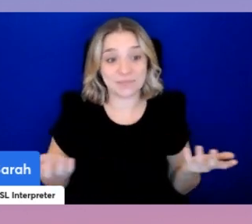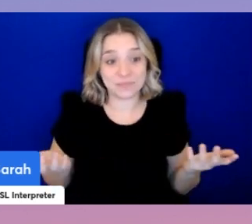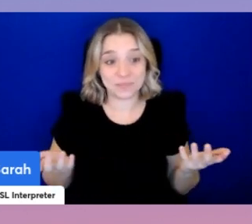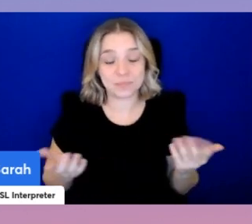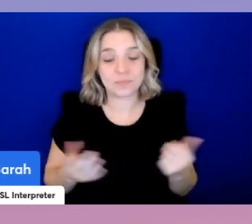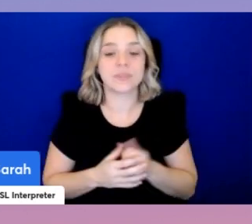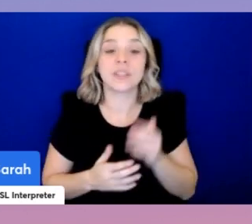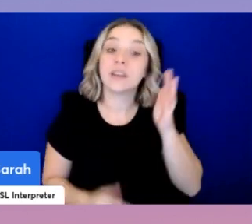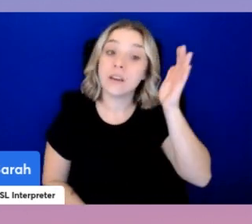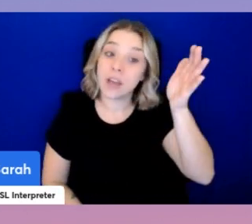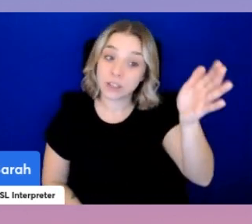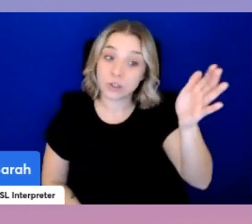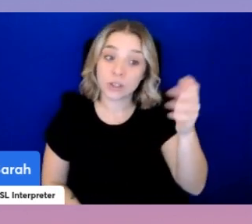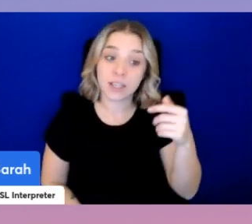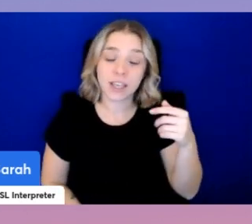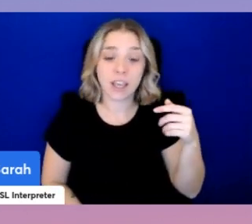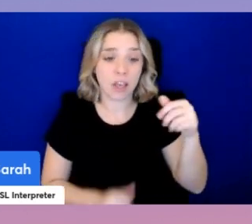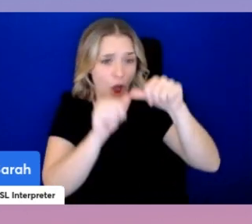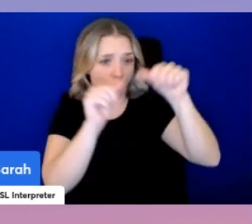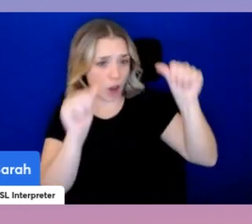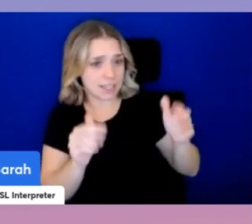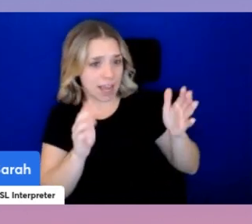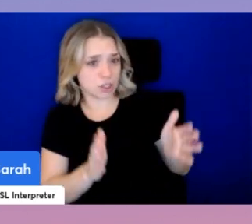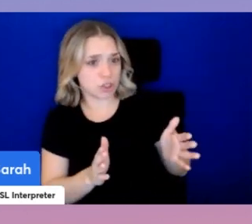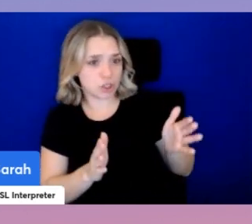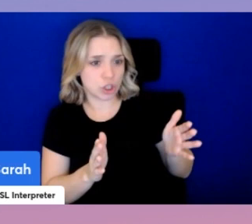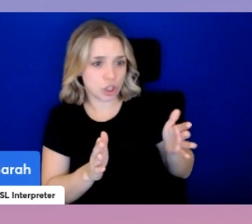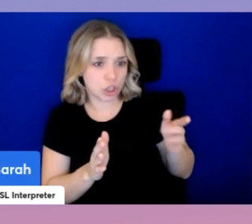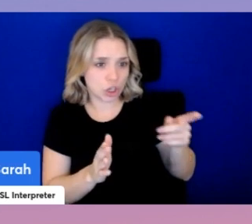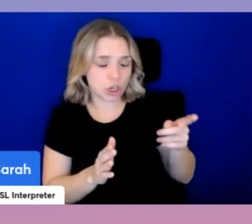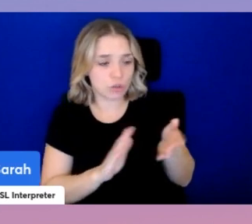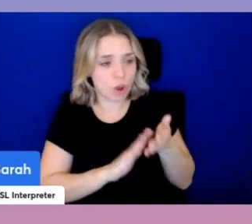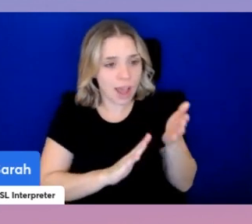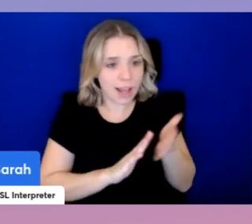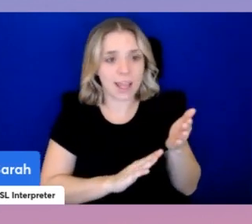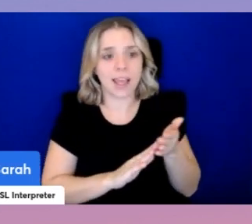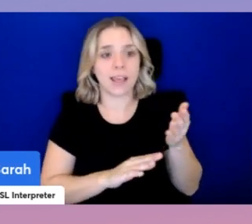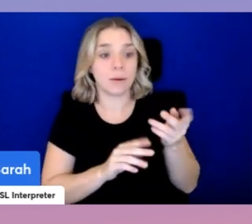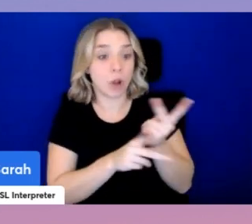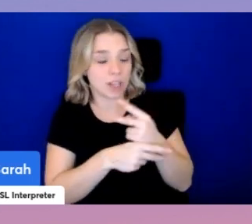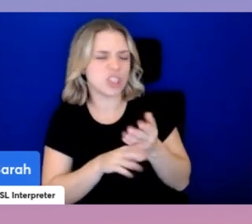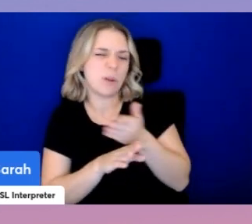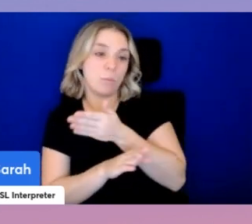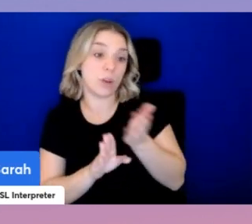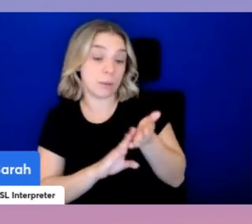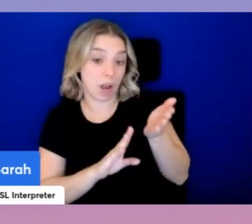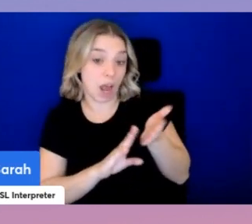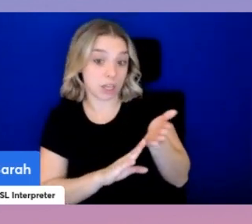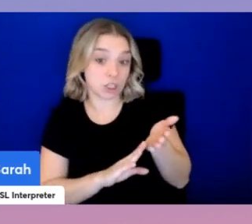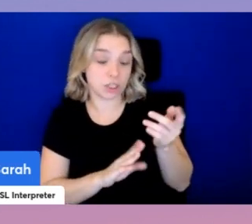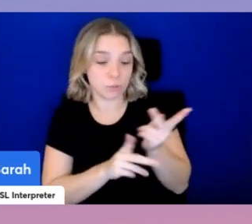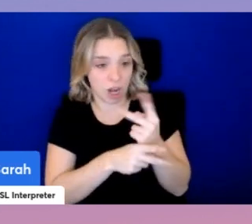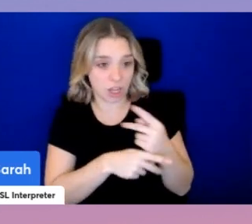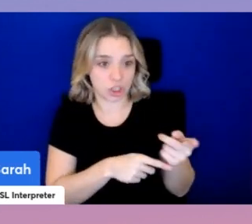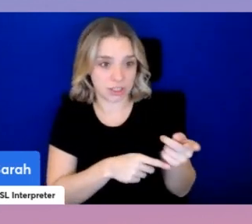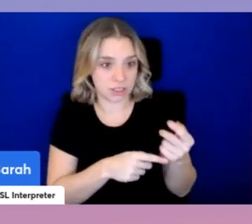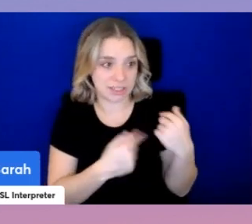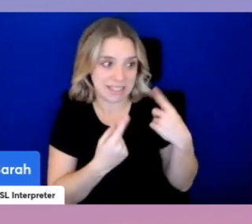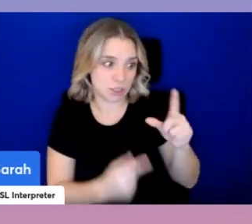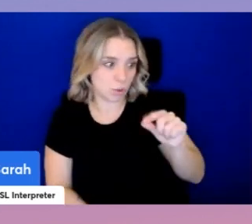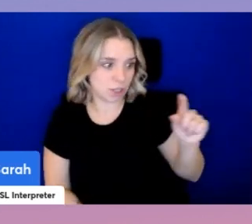And eventually, the architecture that running our production and pre-production that we use since 2020 is still running until